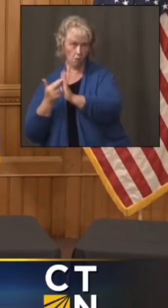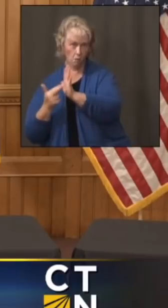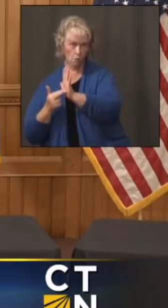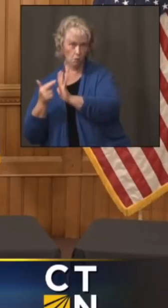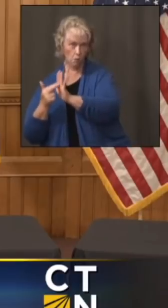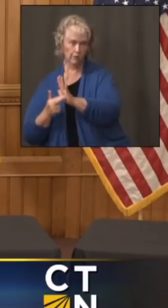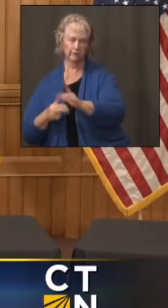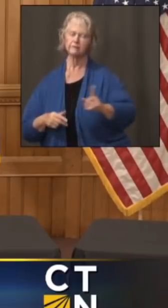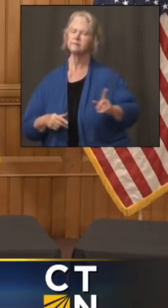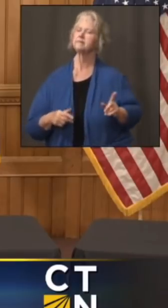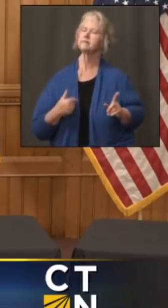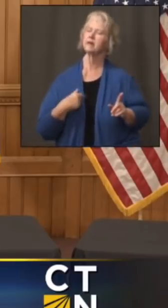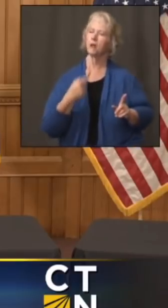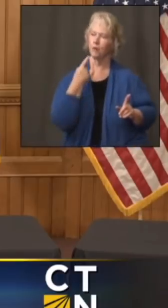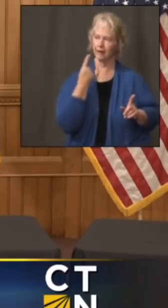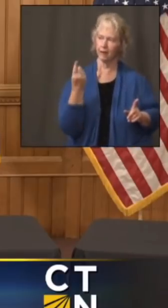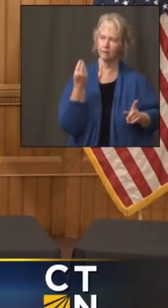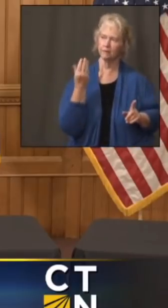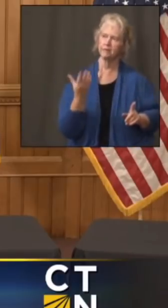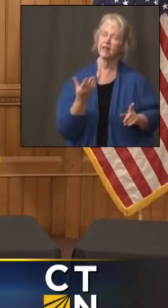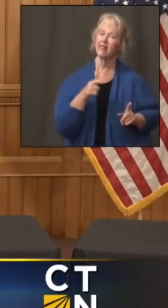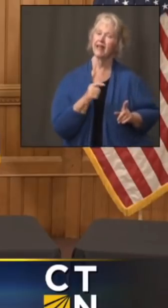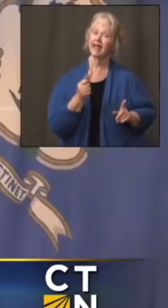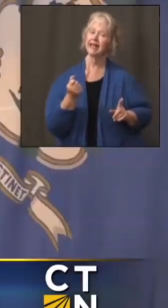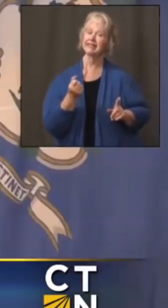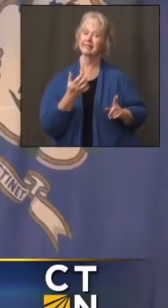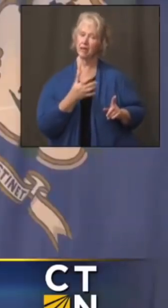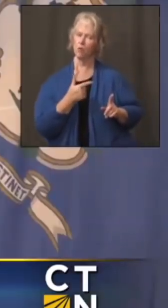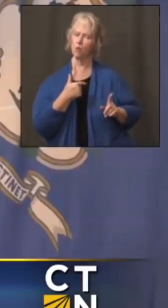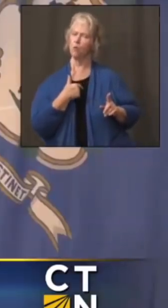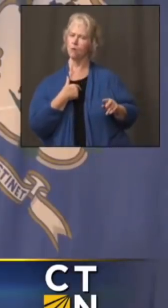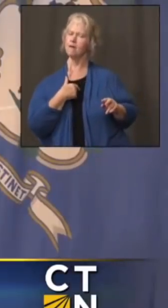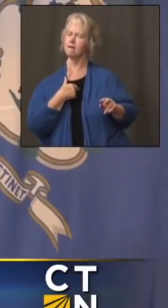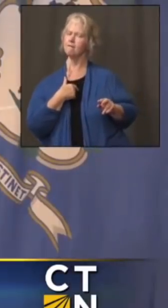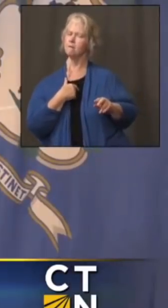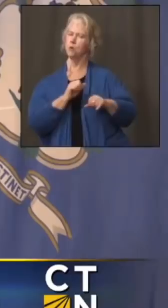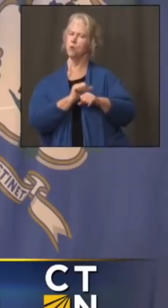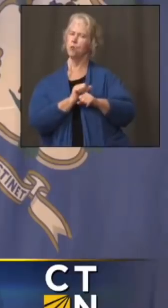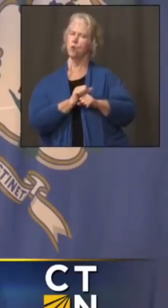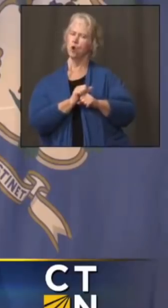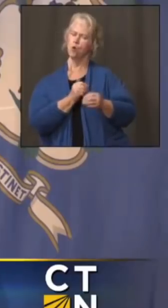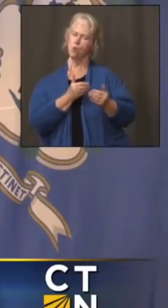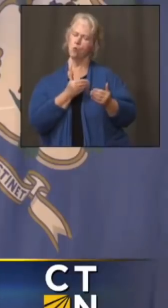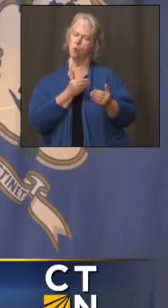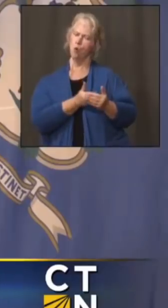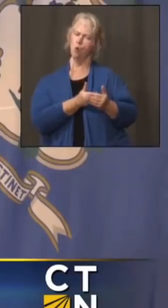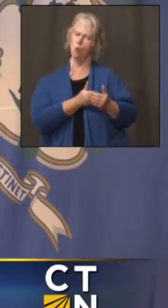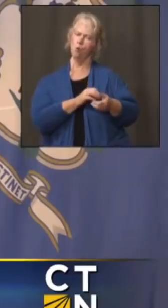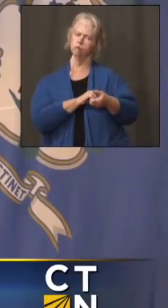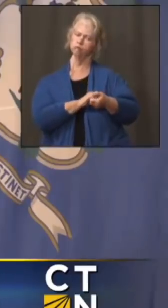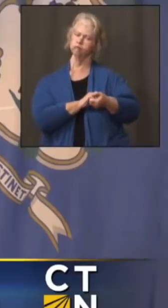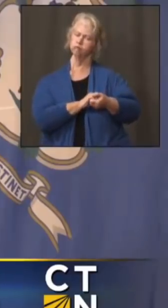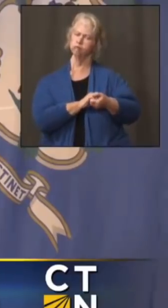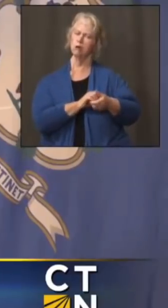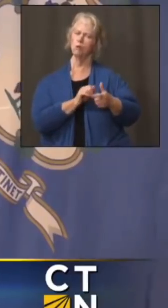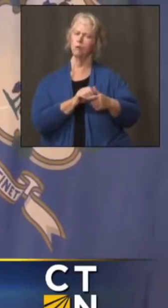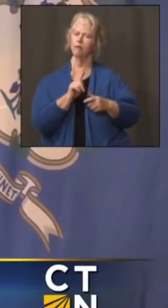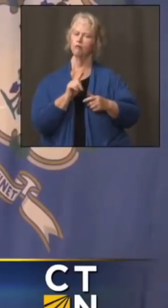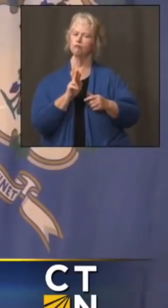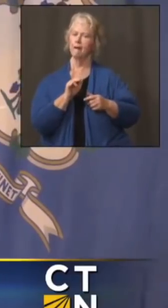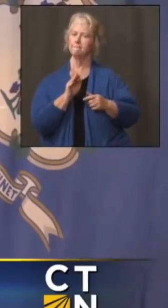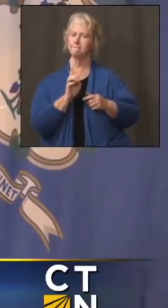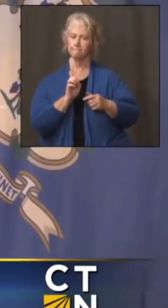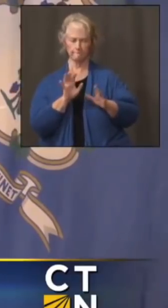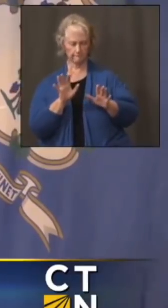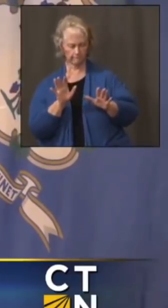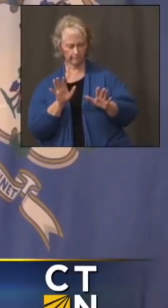I can tell you at the casinos, we've been following that, working in close collaboration with the tribes, who I got to say, look,